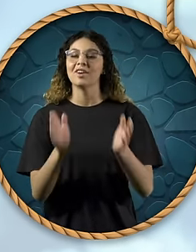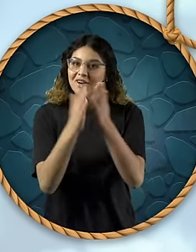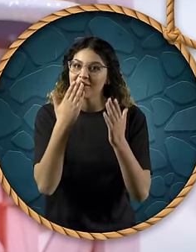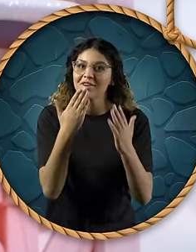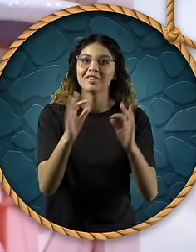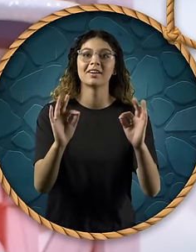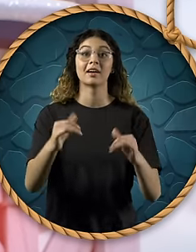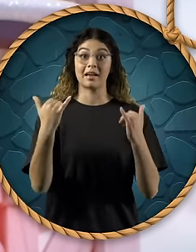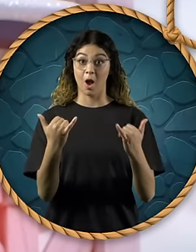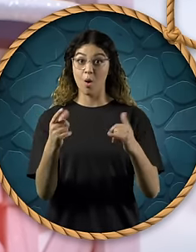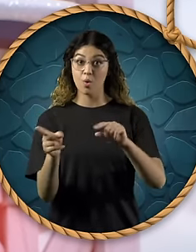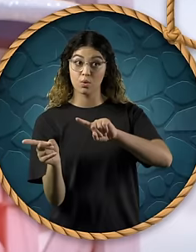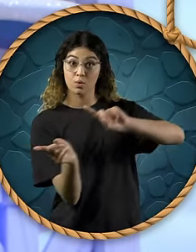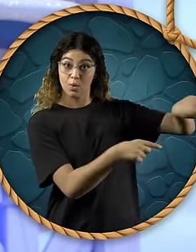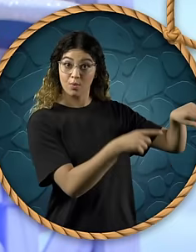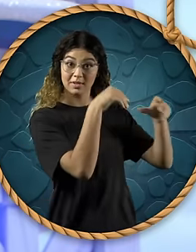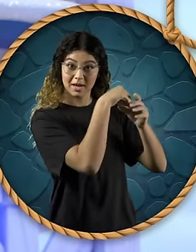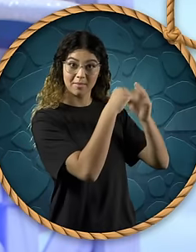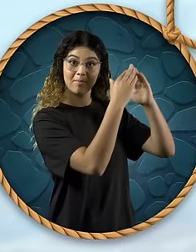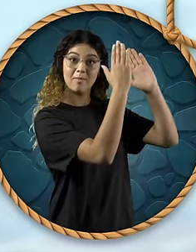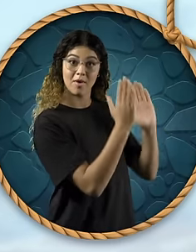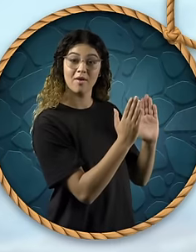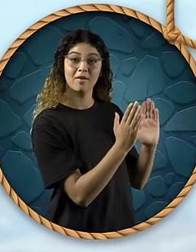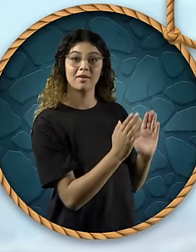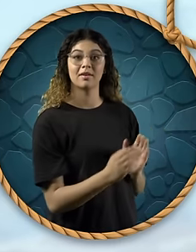Good! Now go inside the barn.